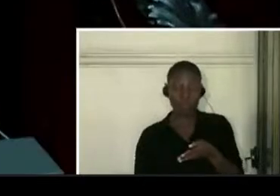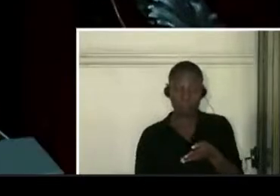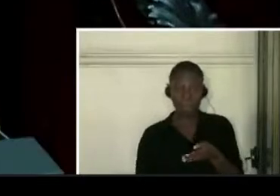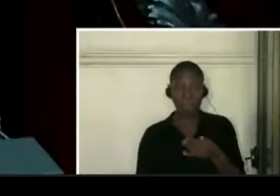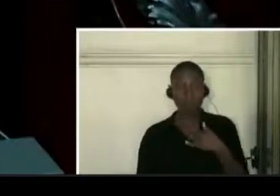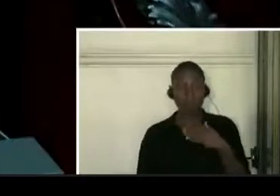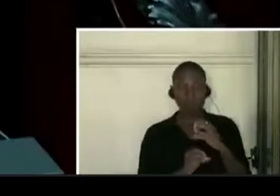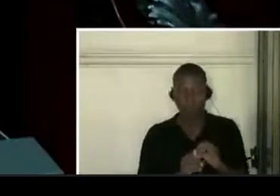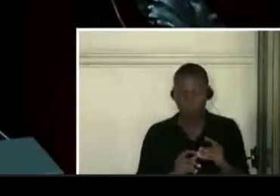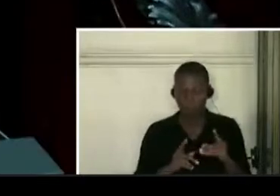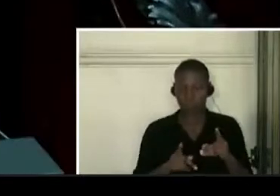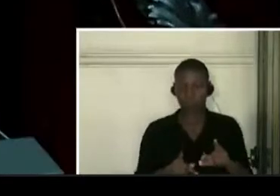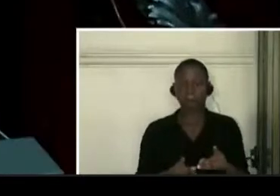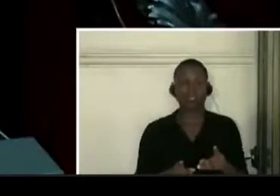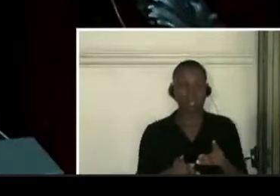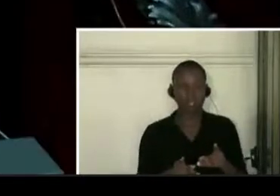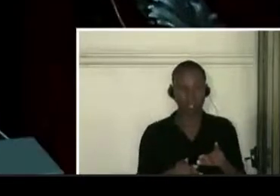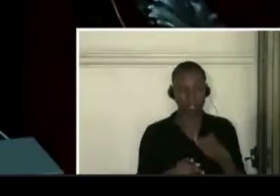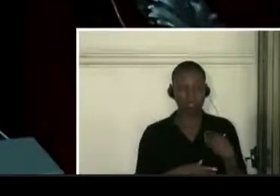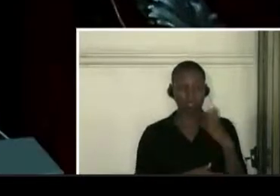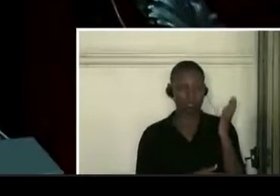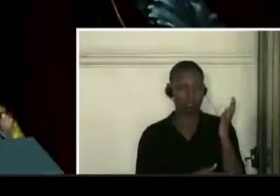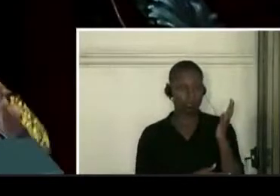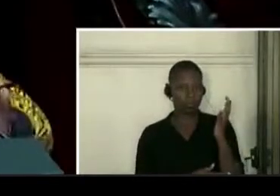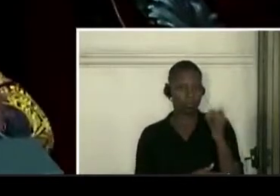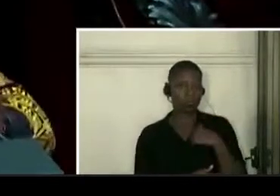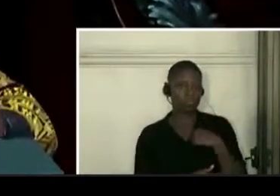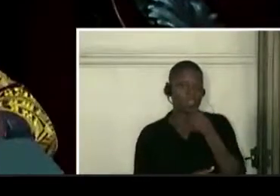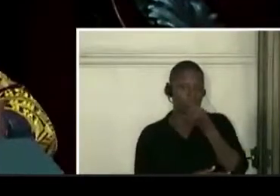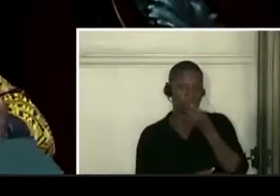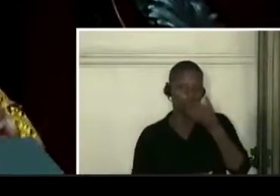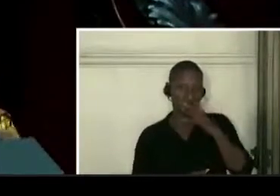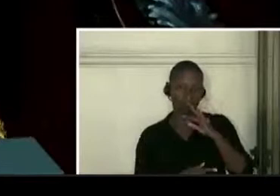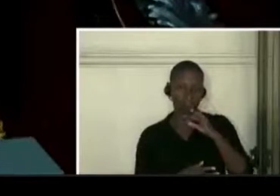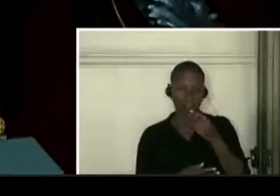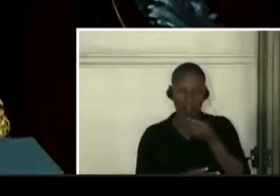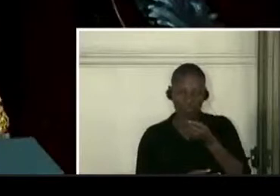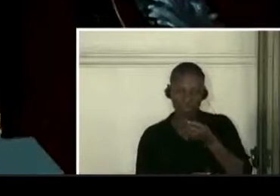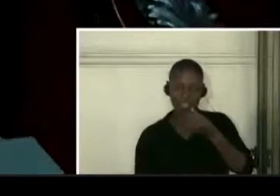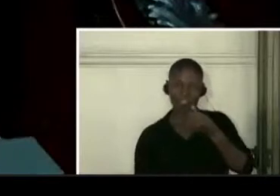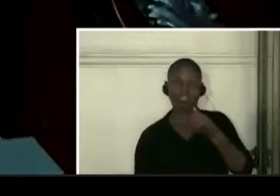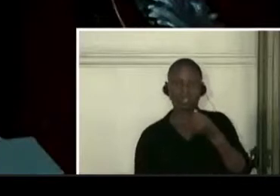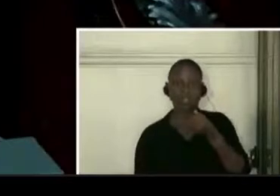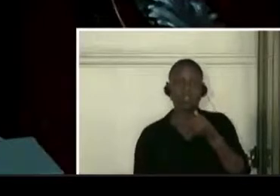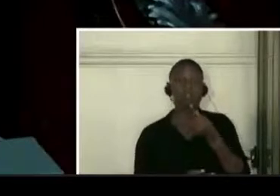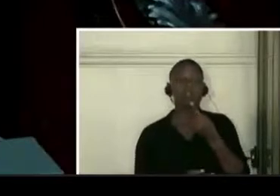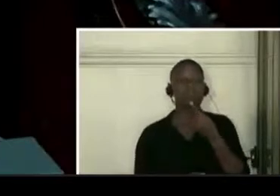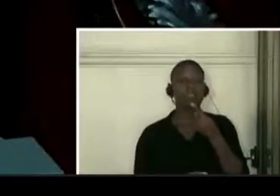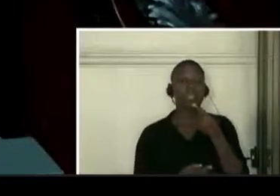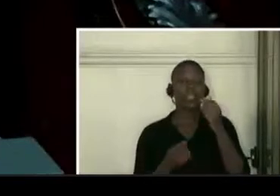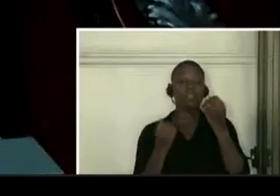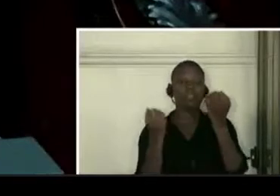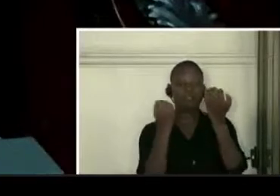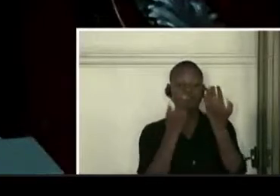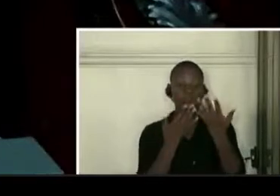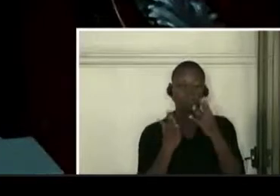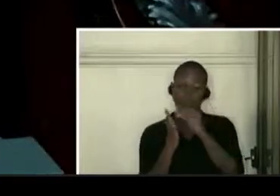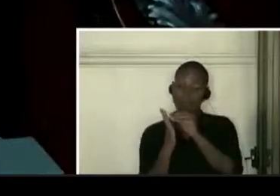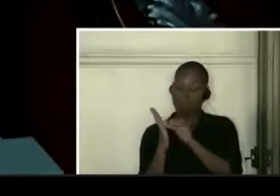ithuba inhlangano yami enginike lona ukuba nami ngisike kwelijikayo kulesabelo zimali esithulwe